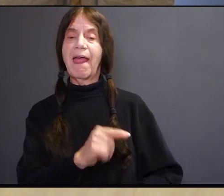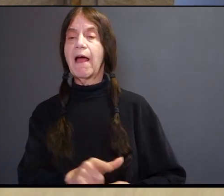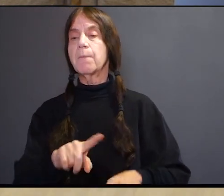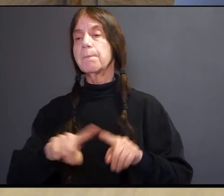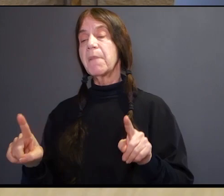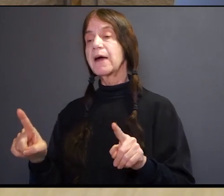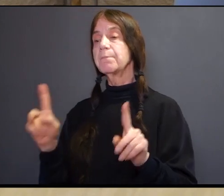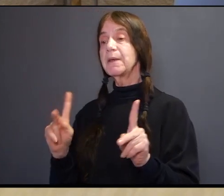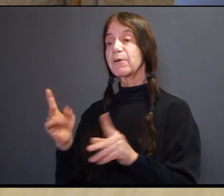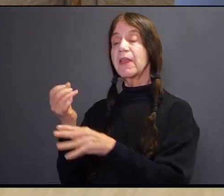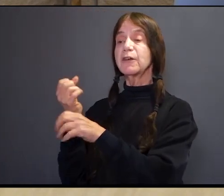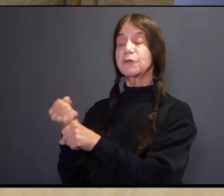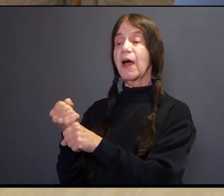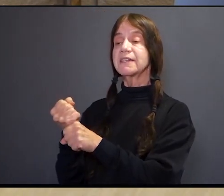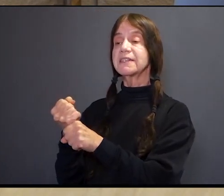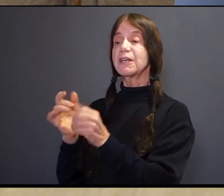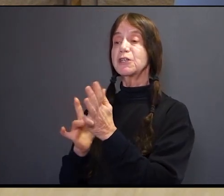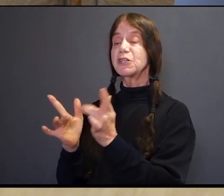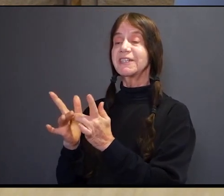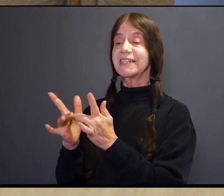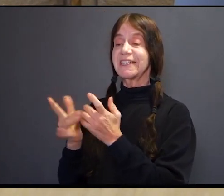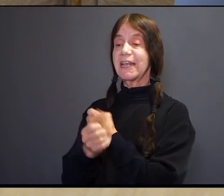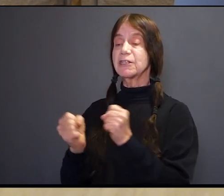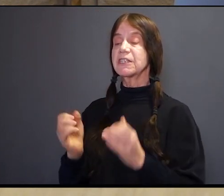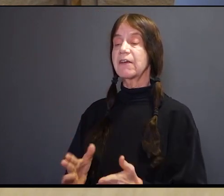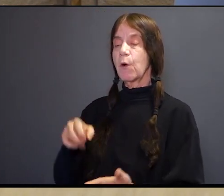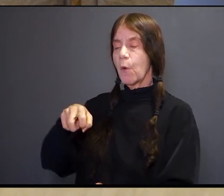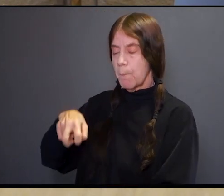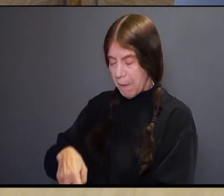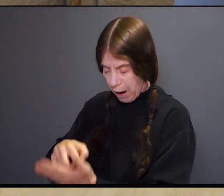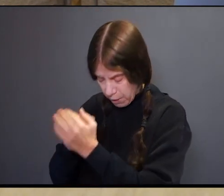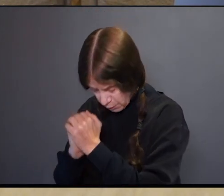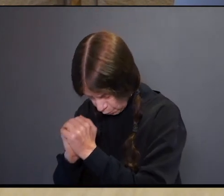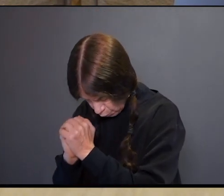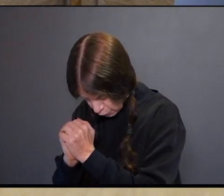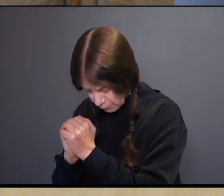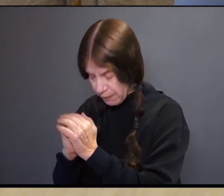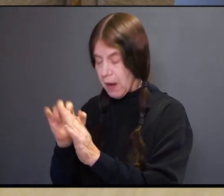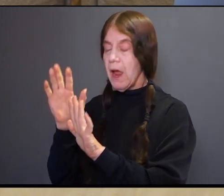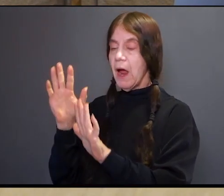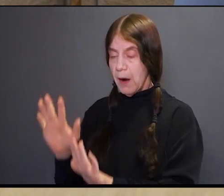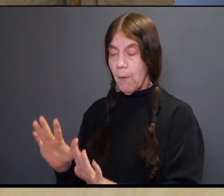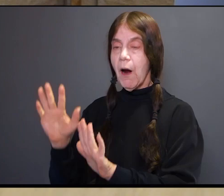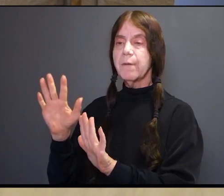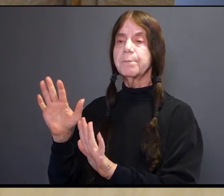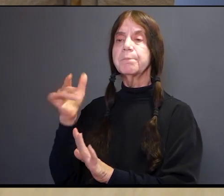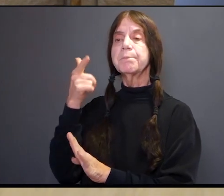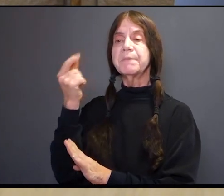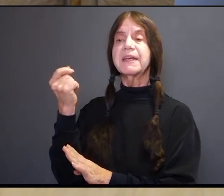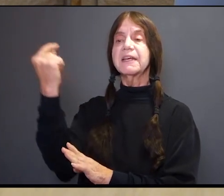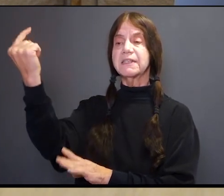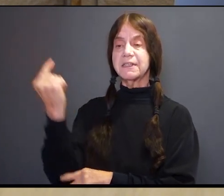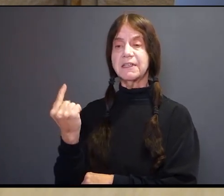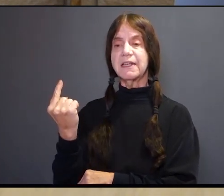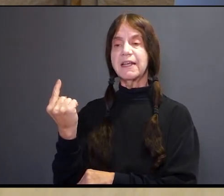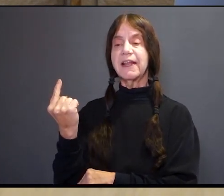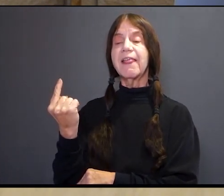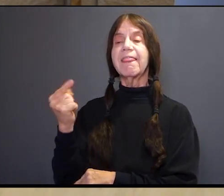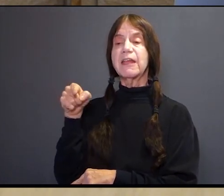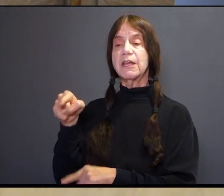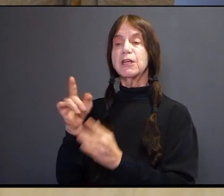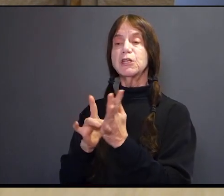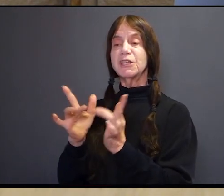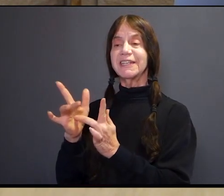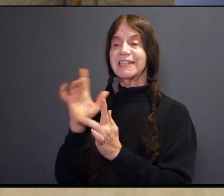Jesus as the name of their Savior will bow in worship and awe before the one who is their